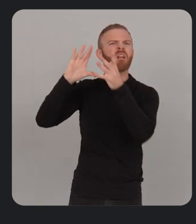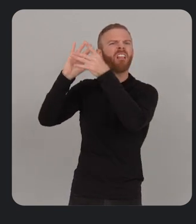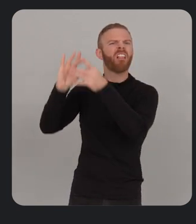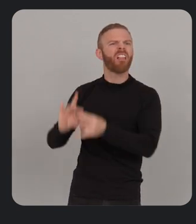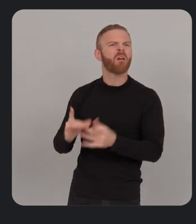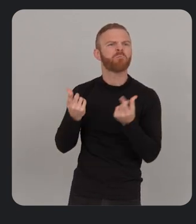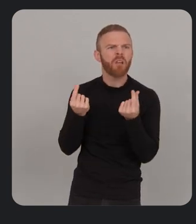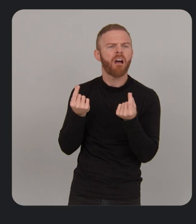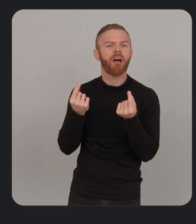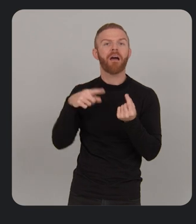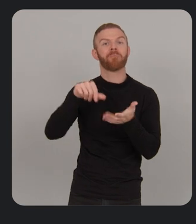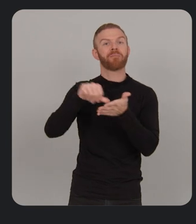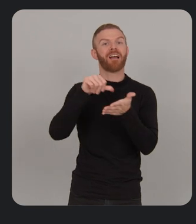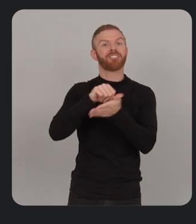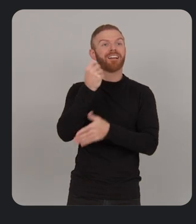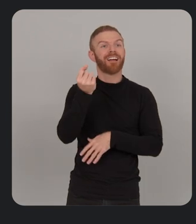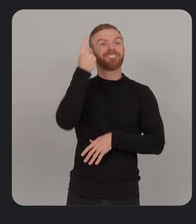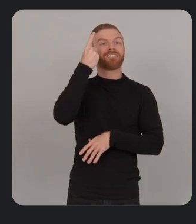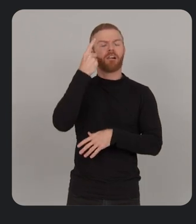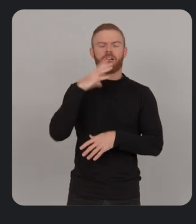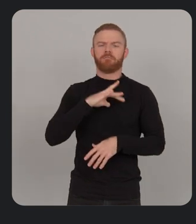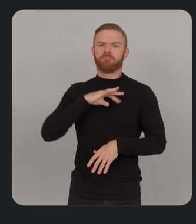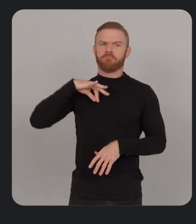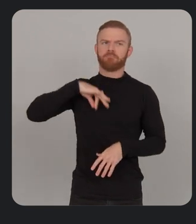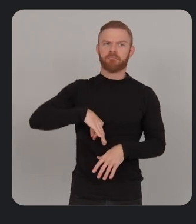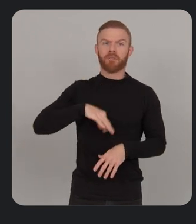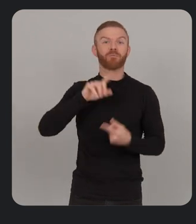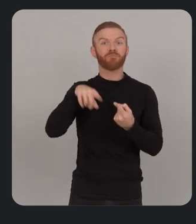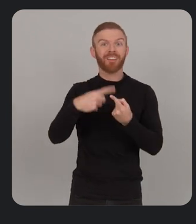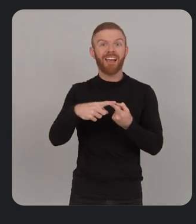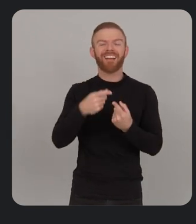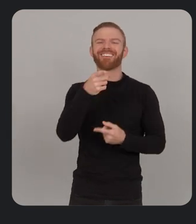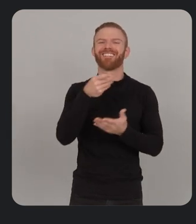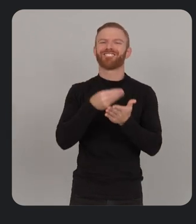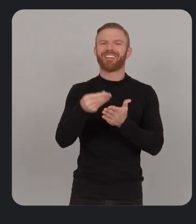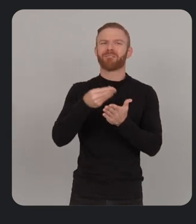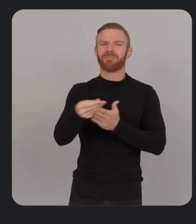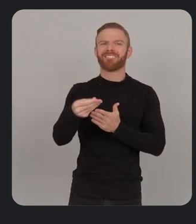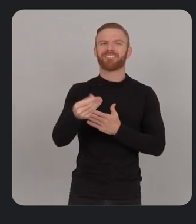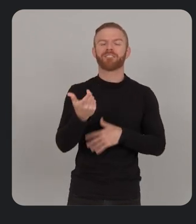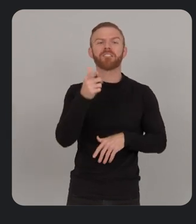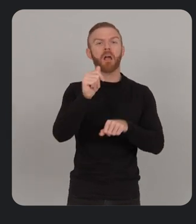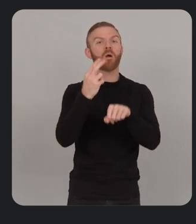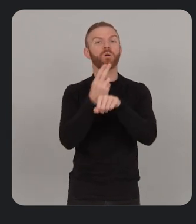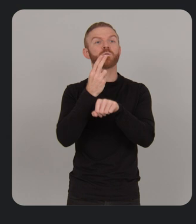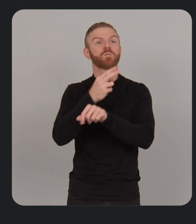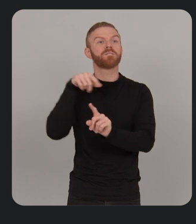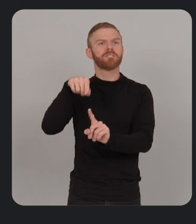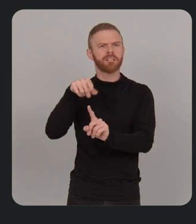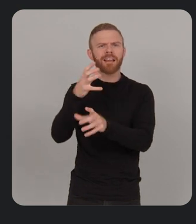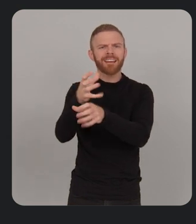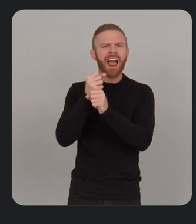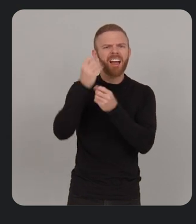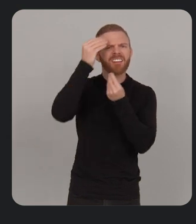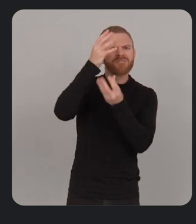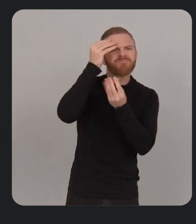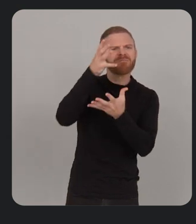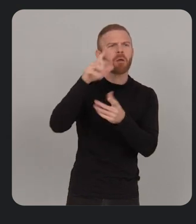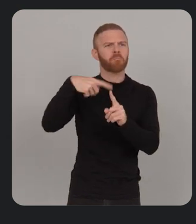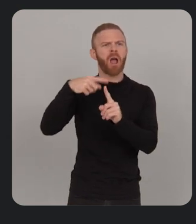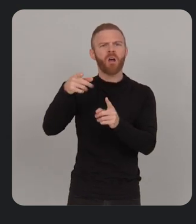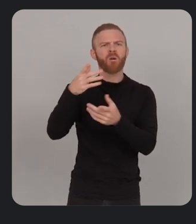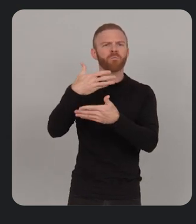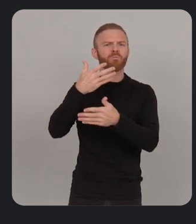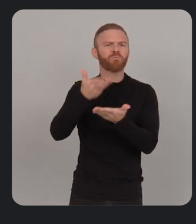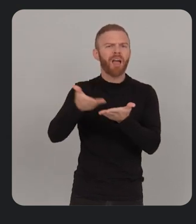page insights is especially helpful when you're shopping you can use it to get insights about products like its pros and